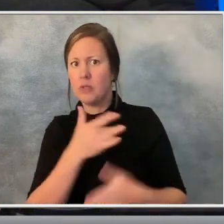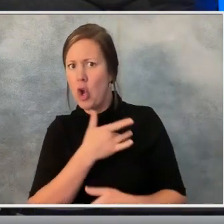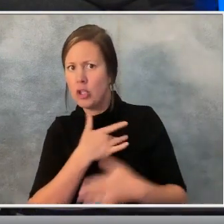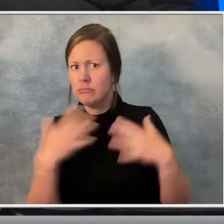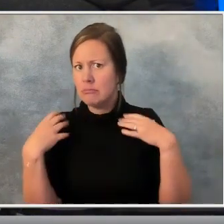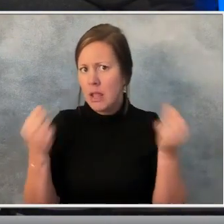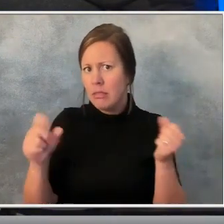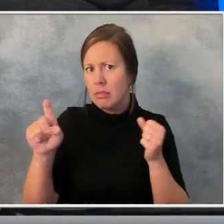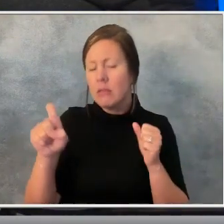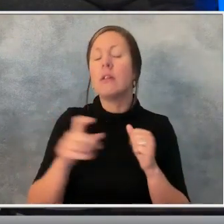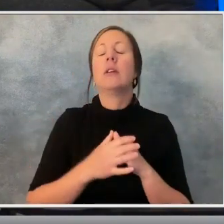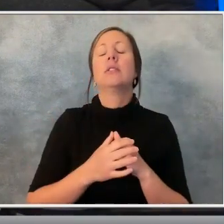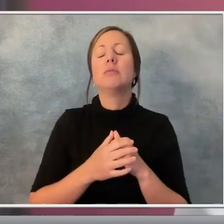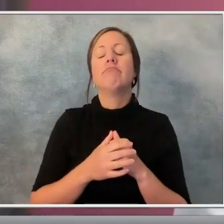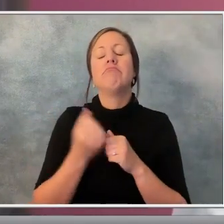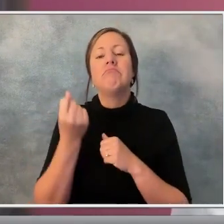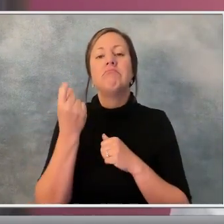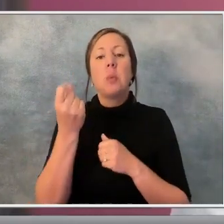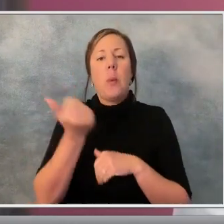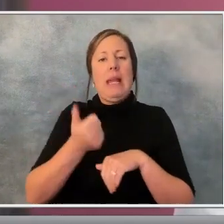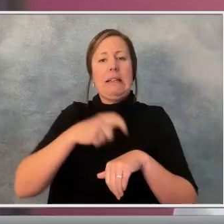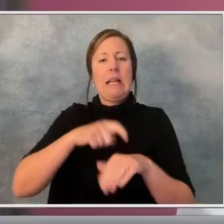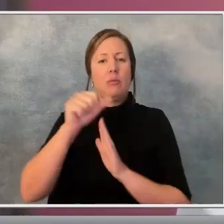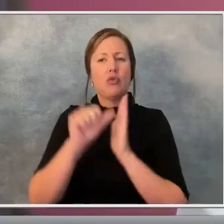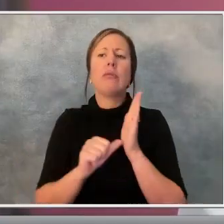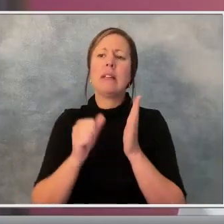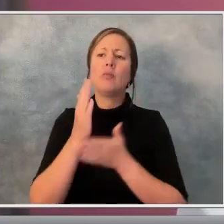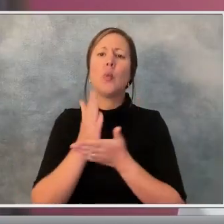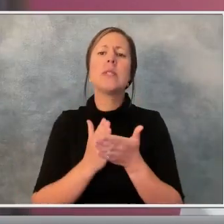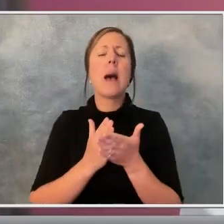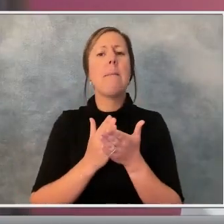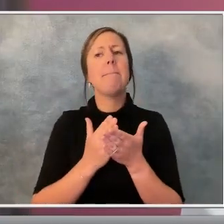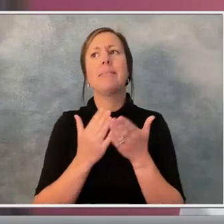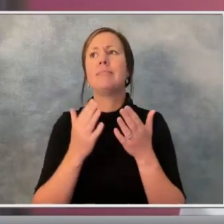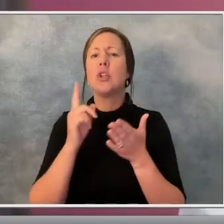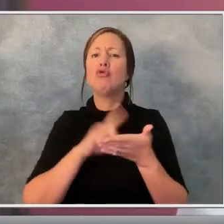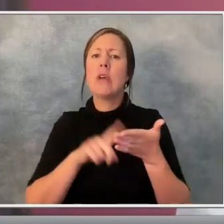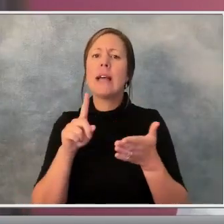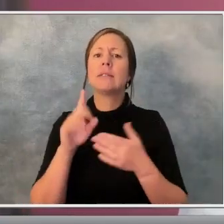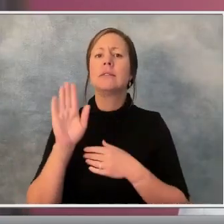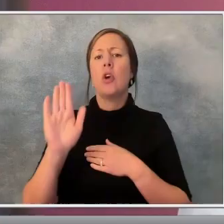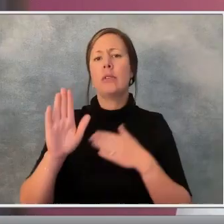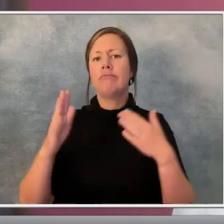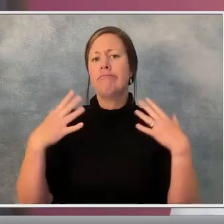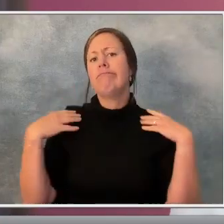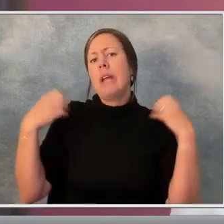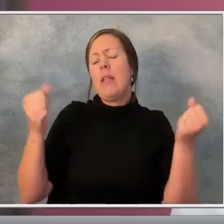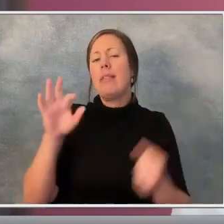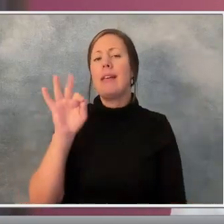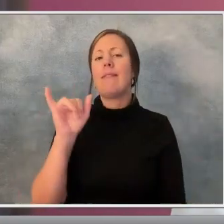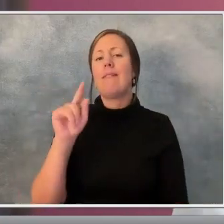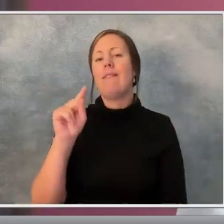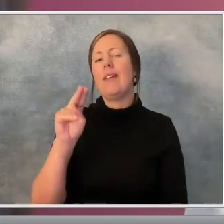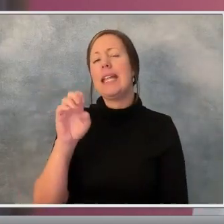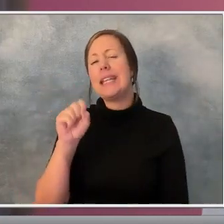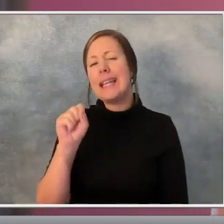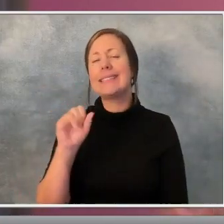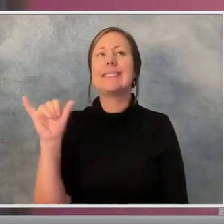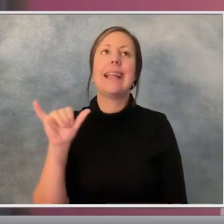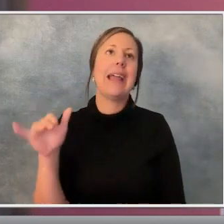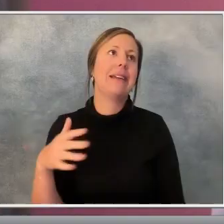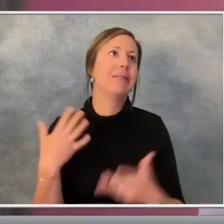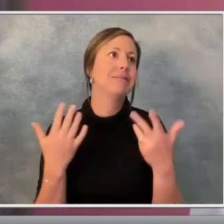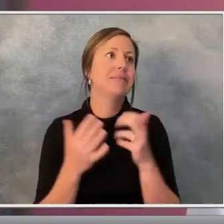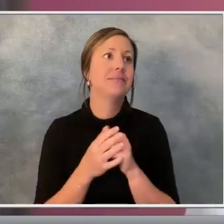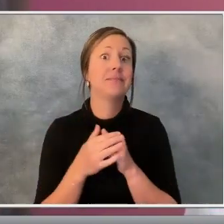we do some preliminary checks on somebody's fitness to undergo the procedure. That can be simple things like, can you climb